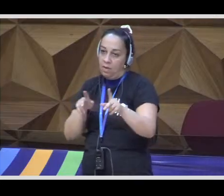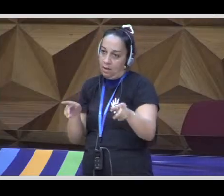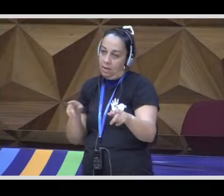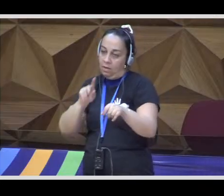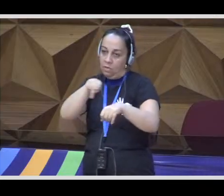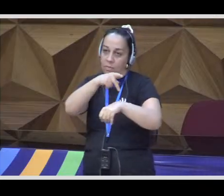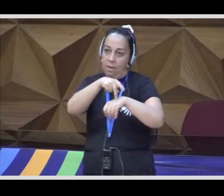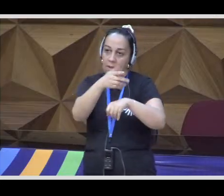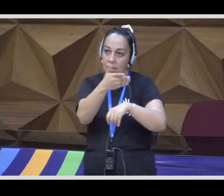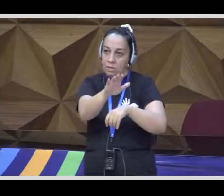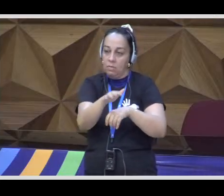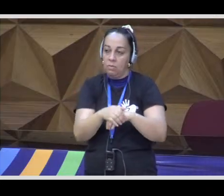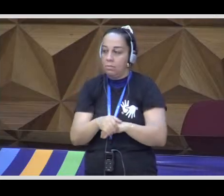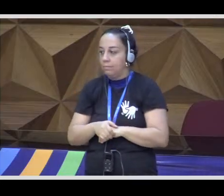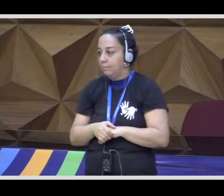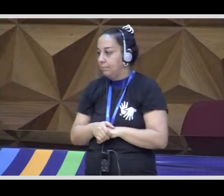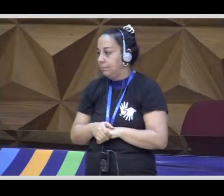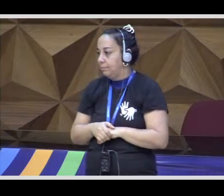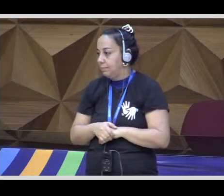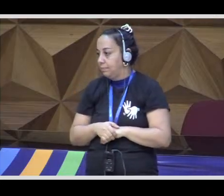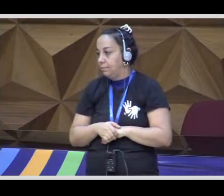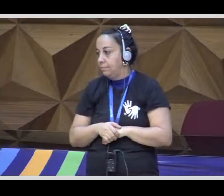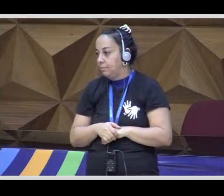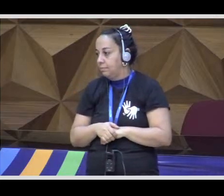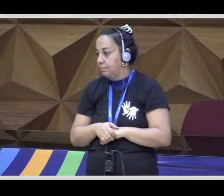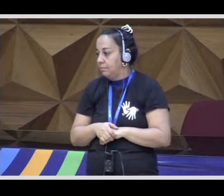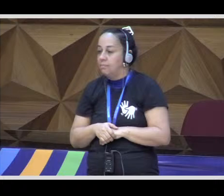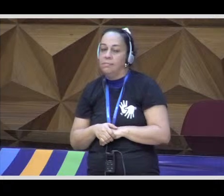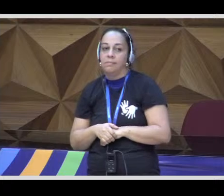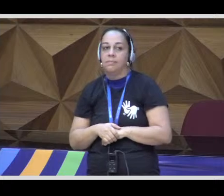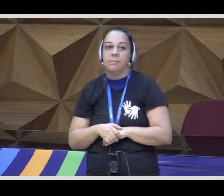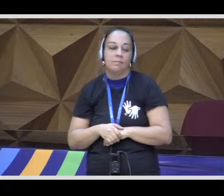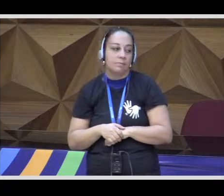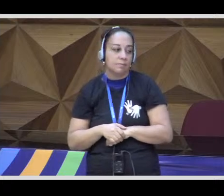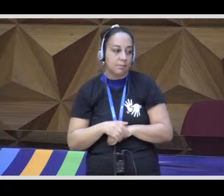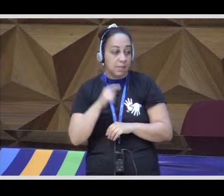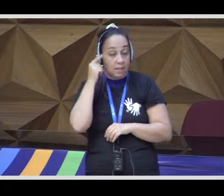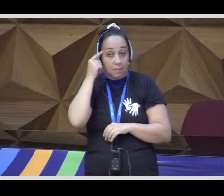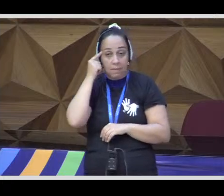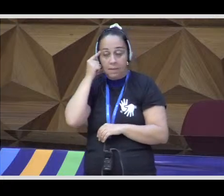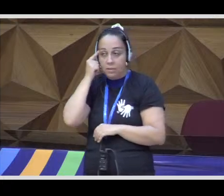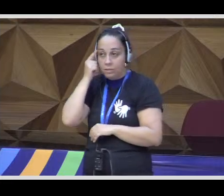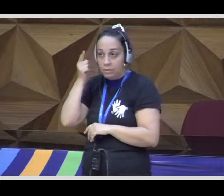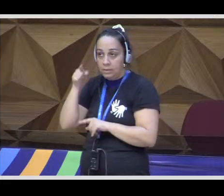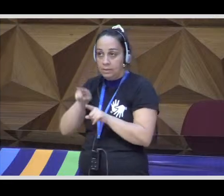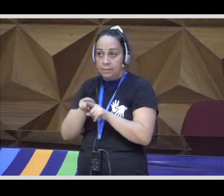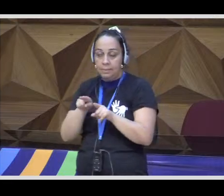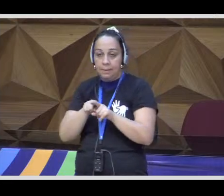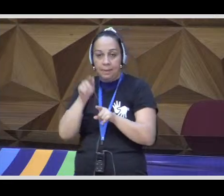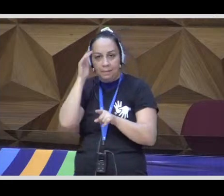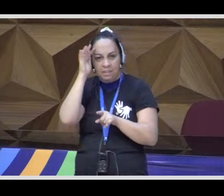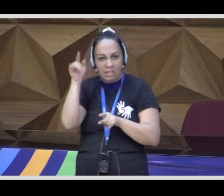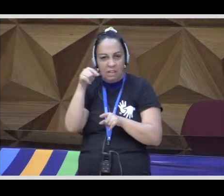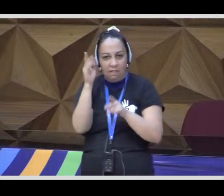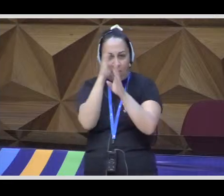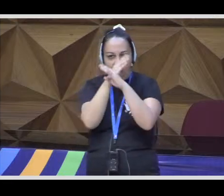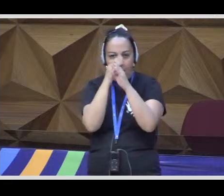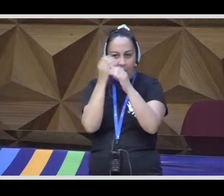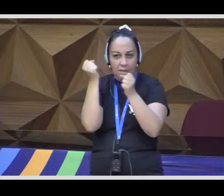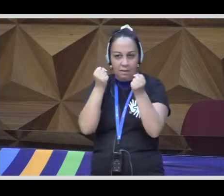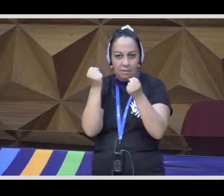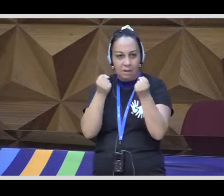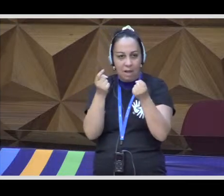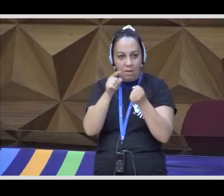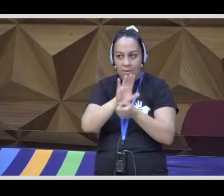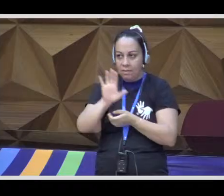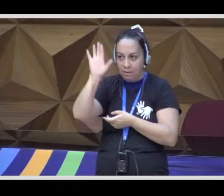Right, the last thing to think about is motion sickness. Again, I mentioned this at the beginning. Anybody here get motion sick? Quite a